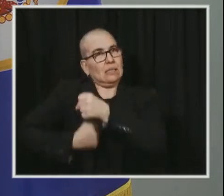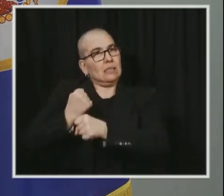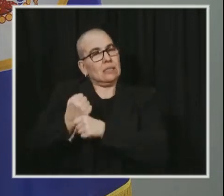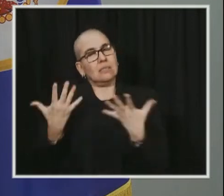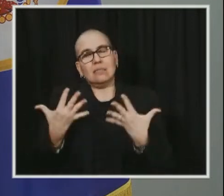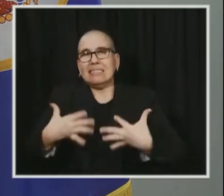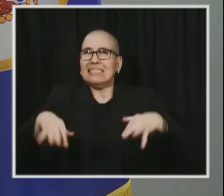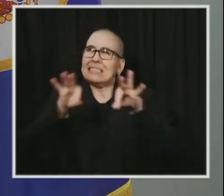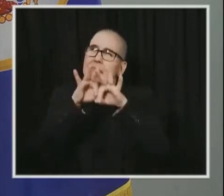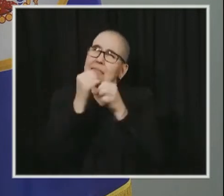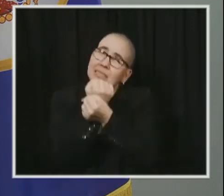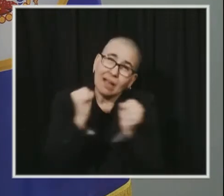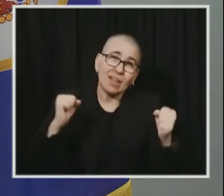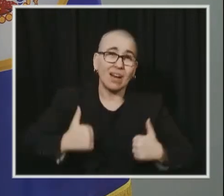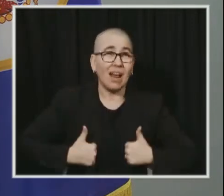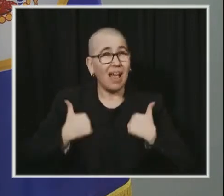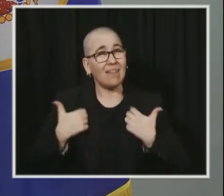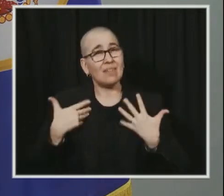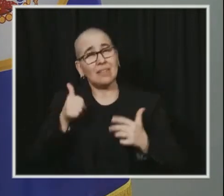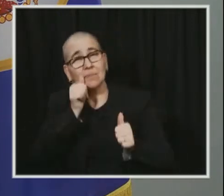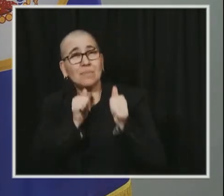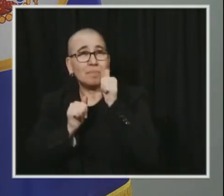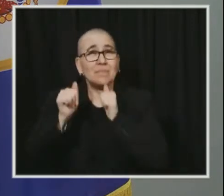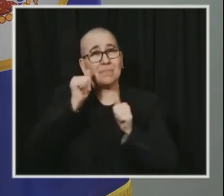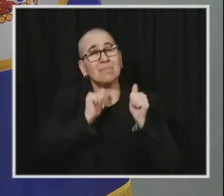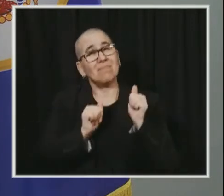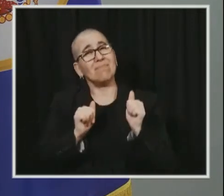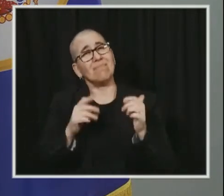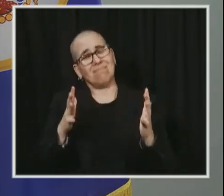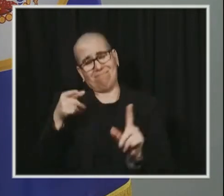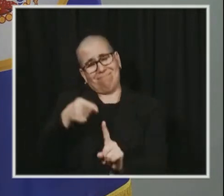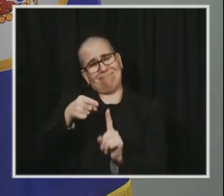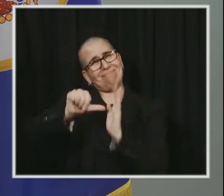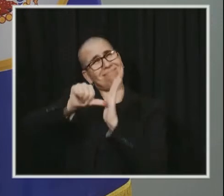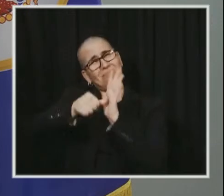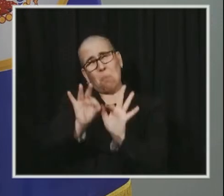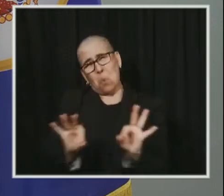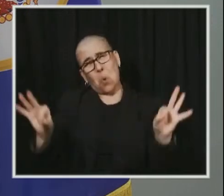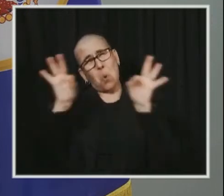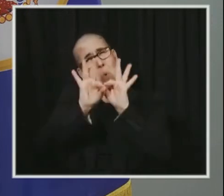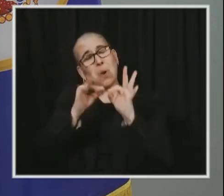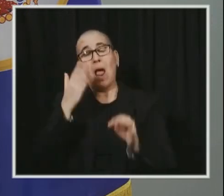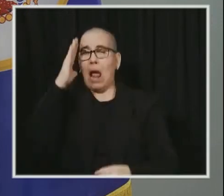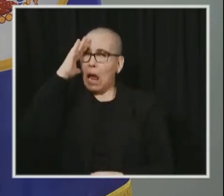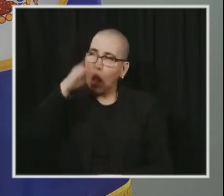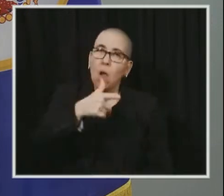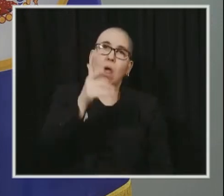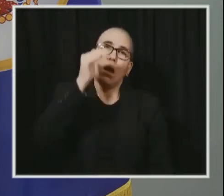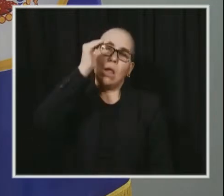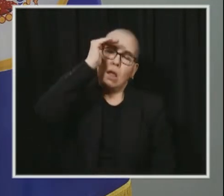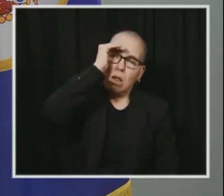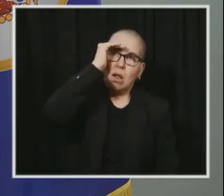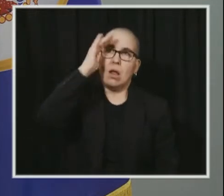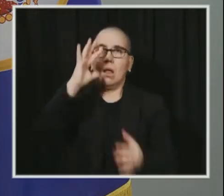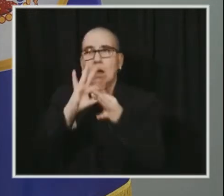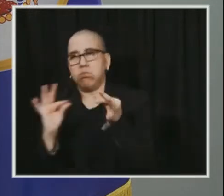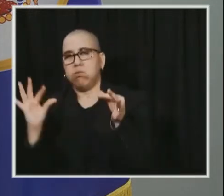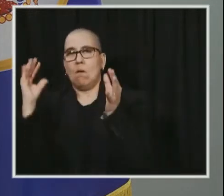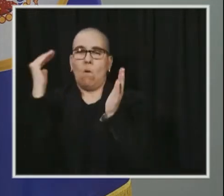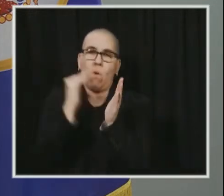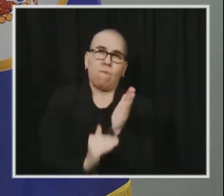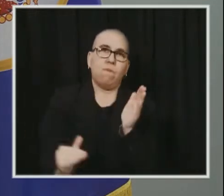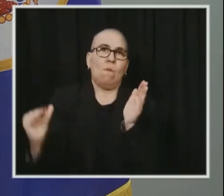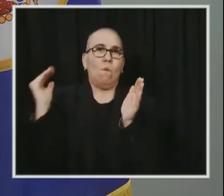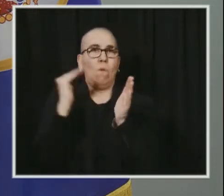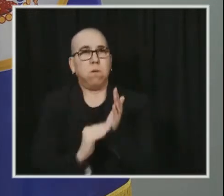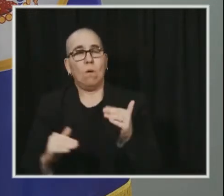together as community members. We know people are tired because we are tired too. But if we give in to this fatigue, it will